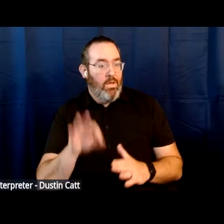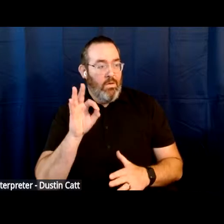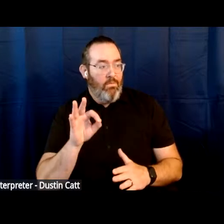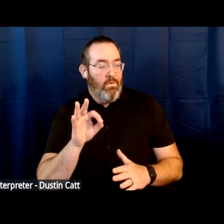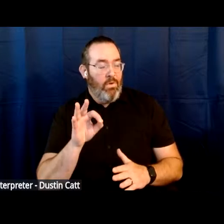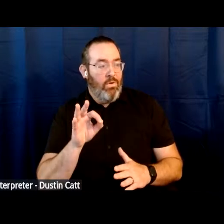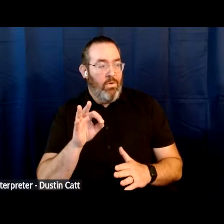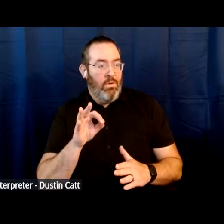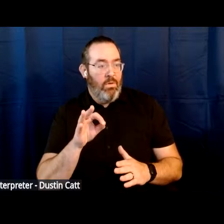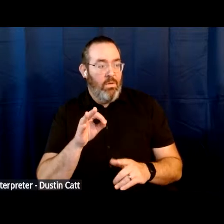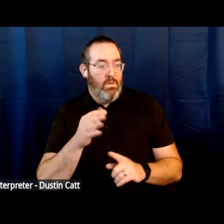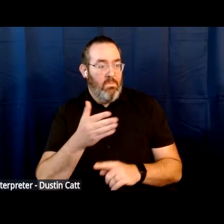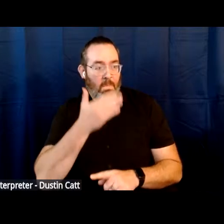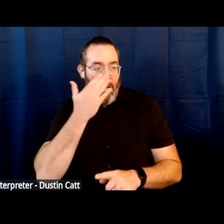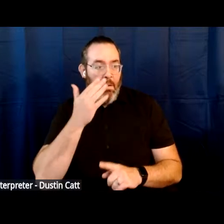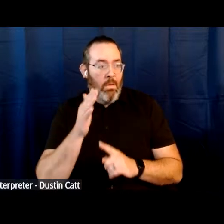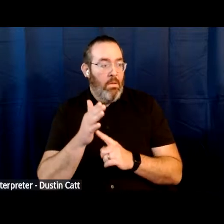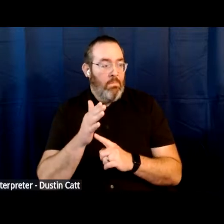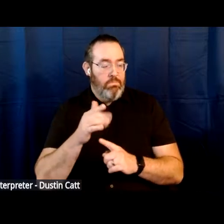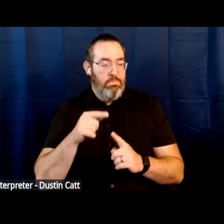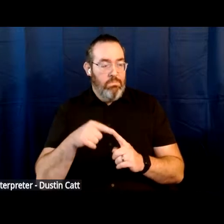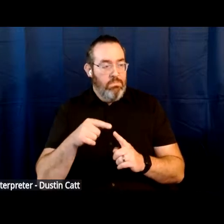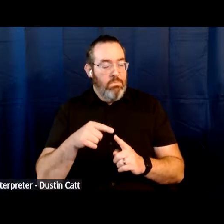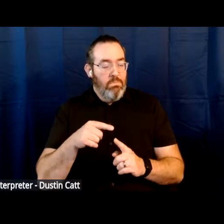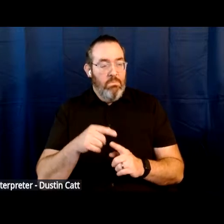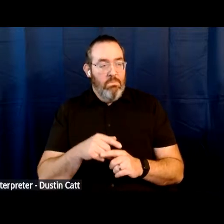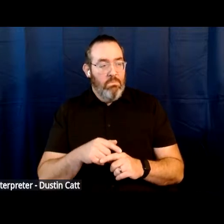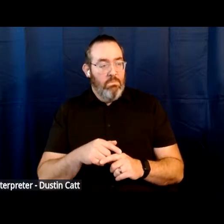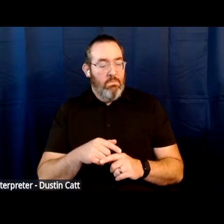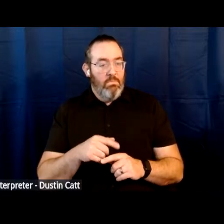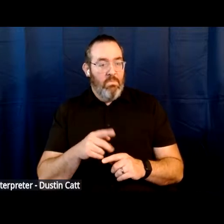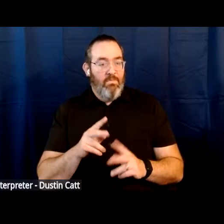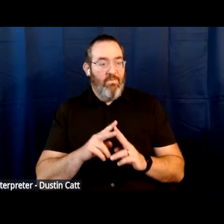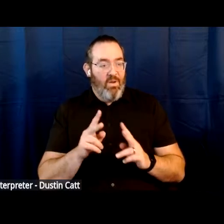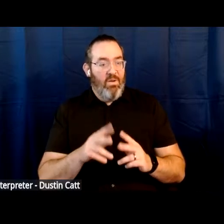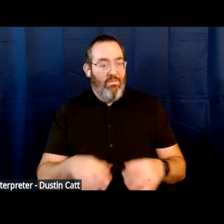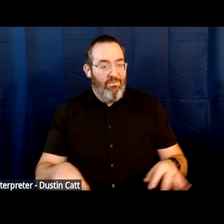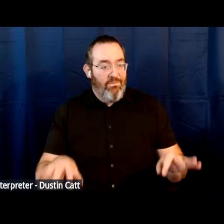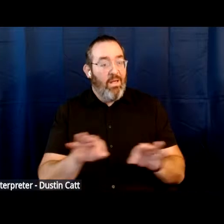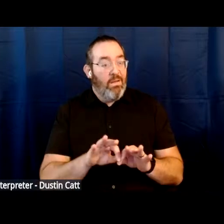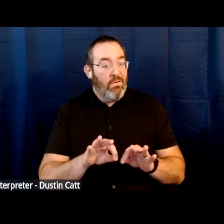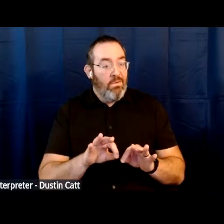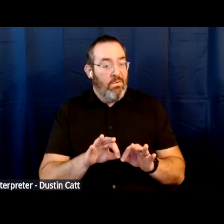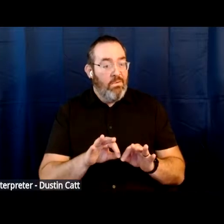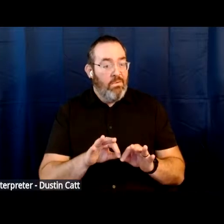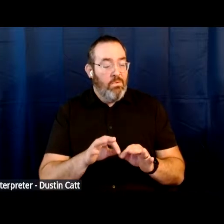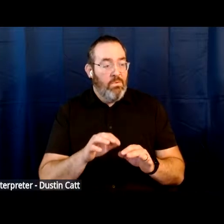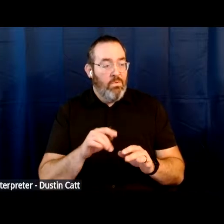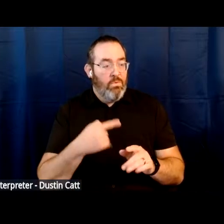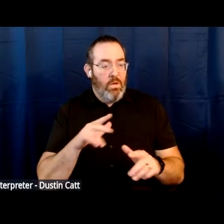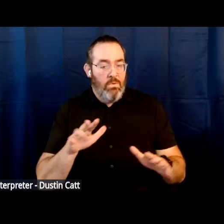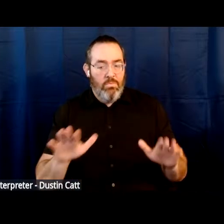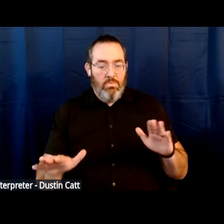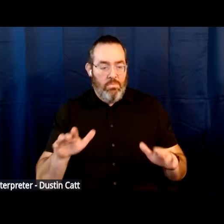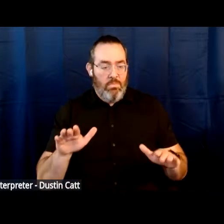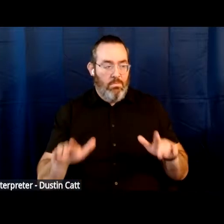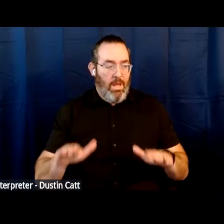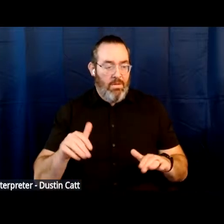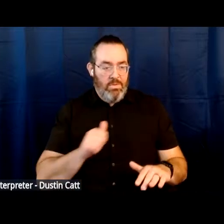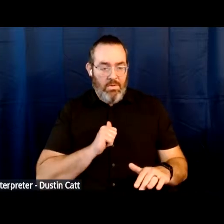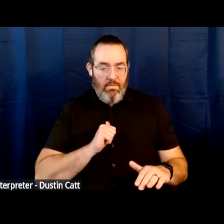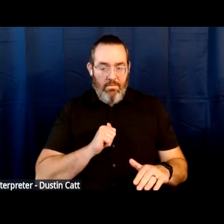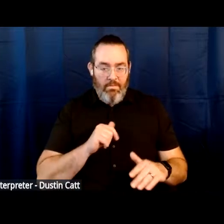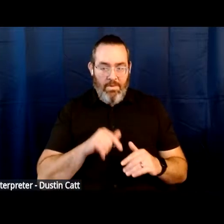smell is absolutely vital to orienting yourself in